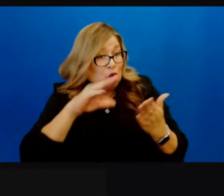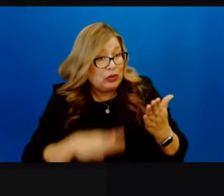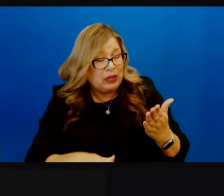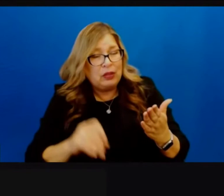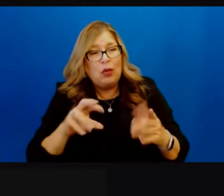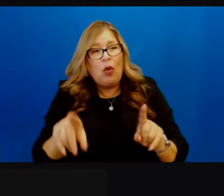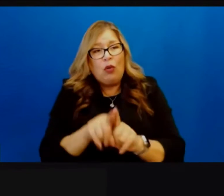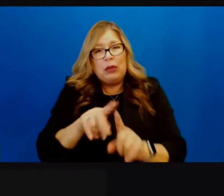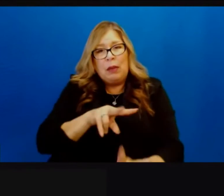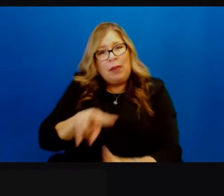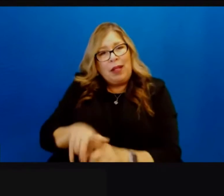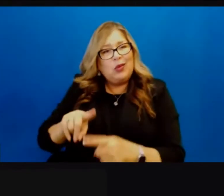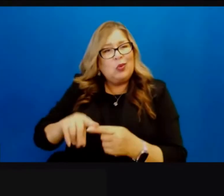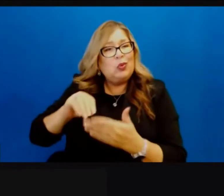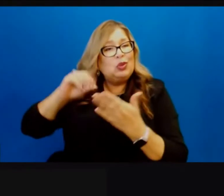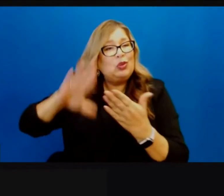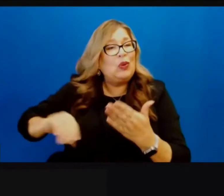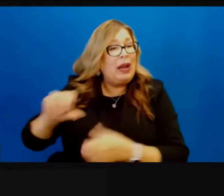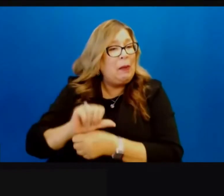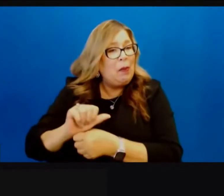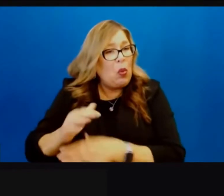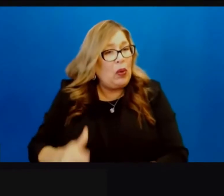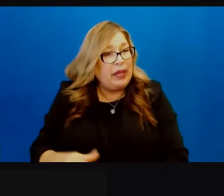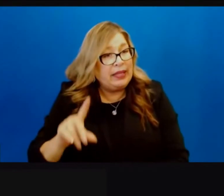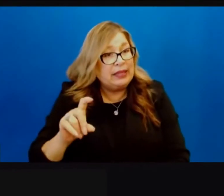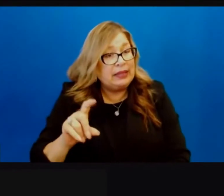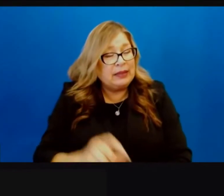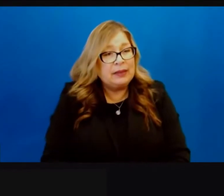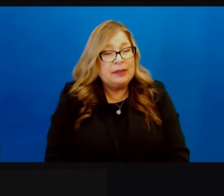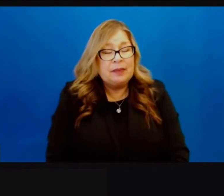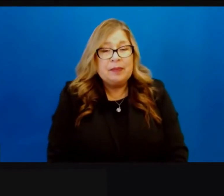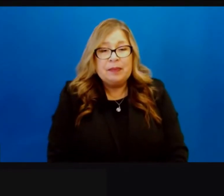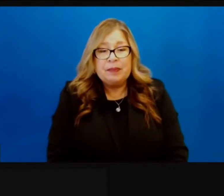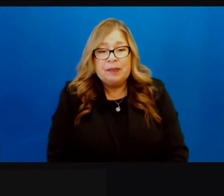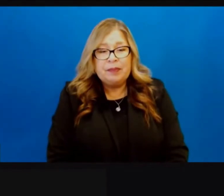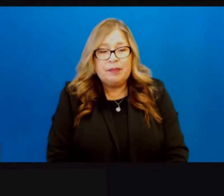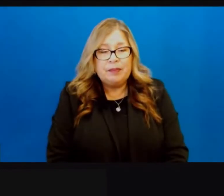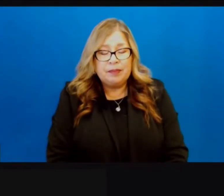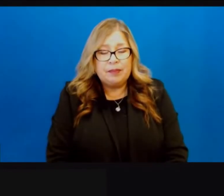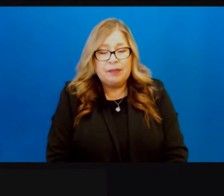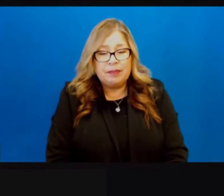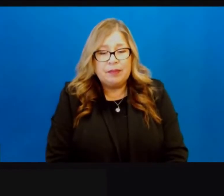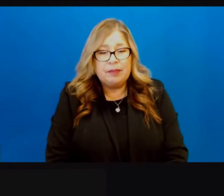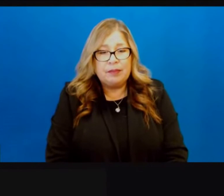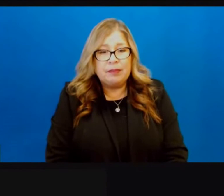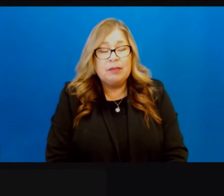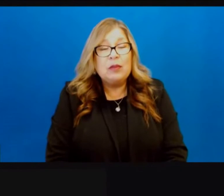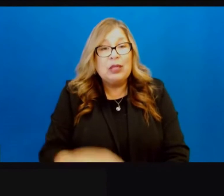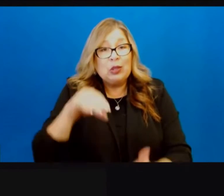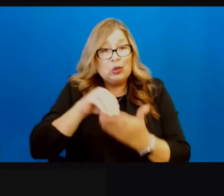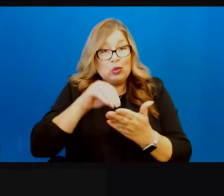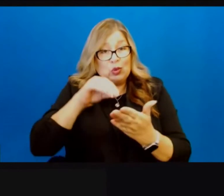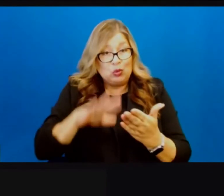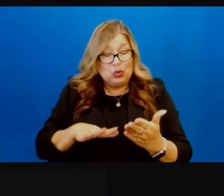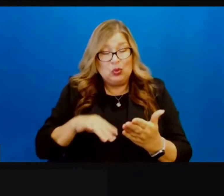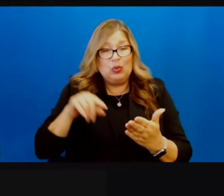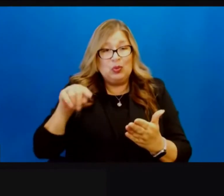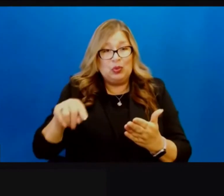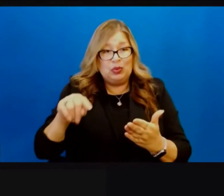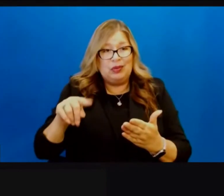employees? Yeah, it implies so the students are governed